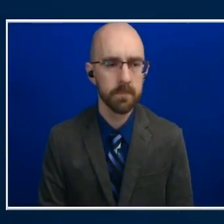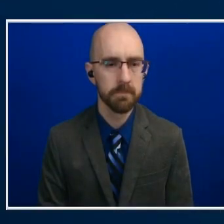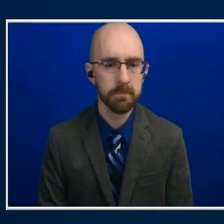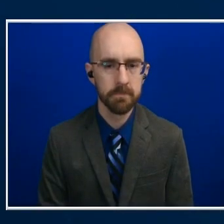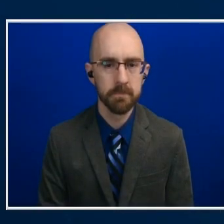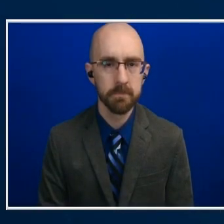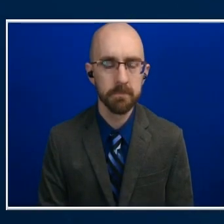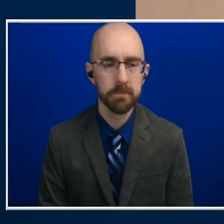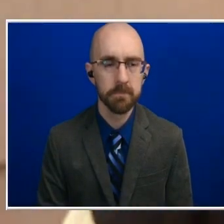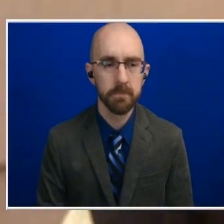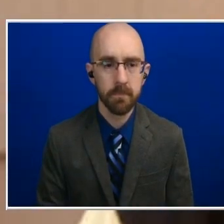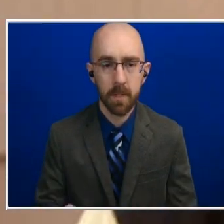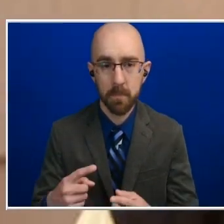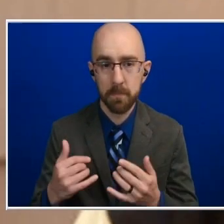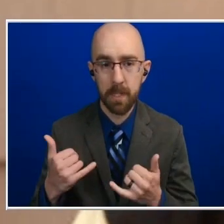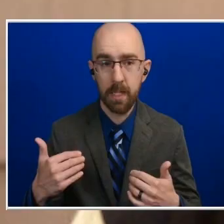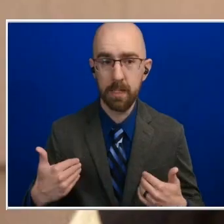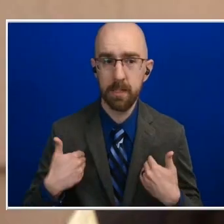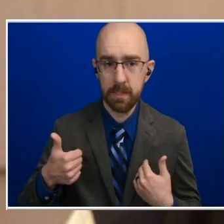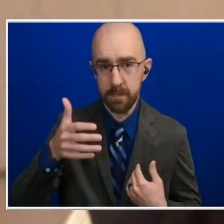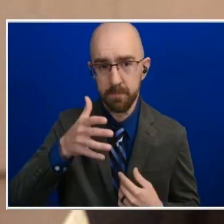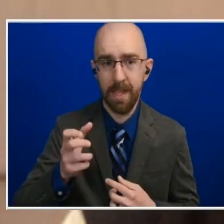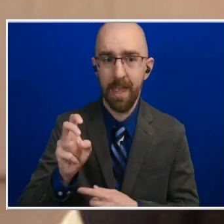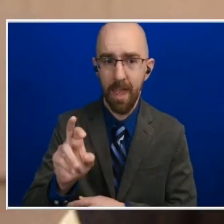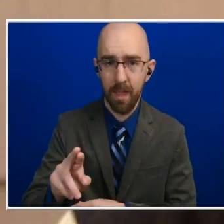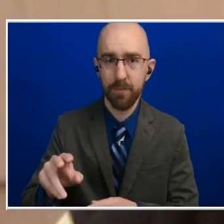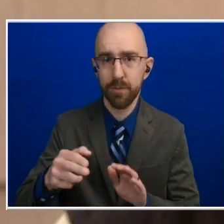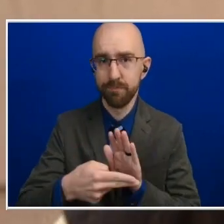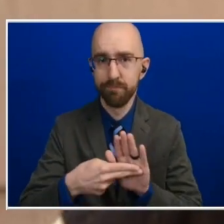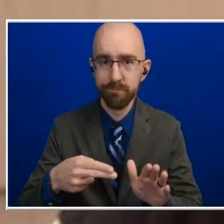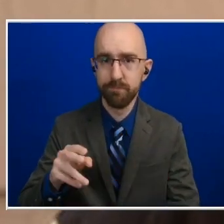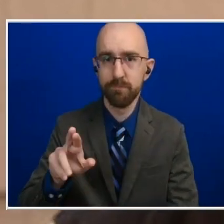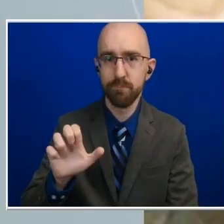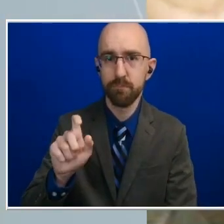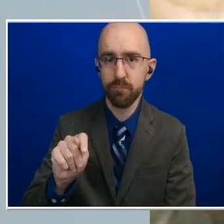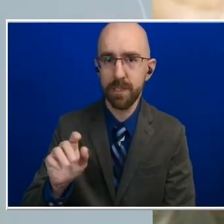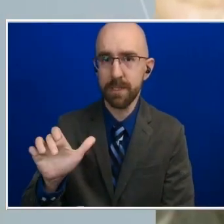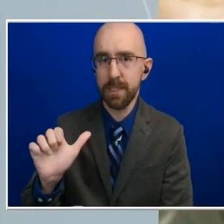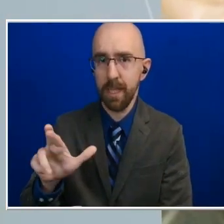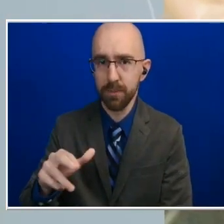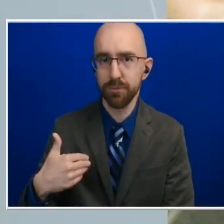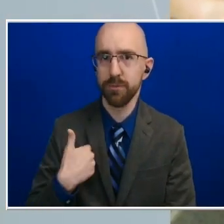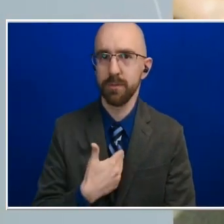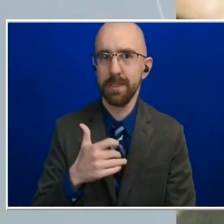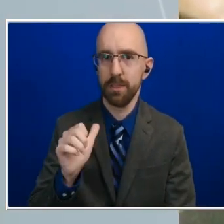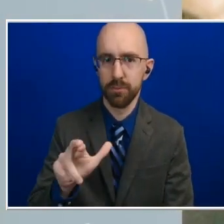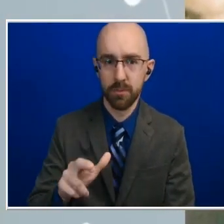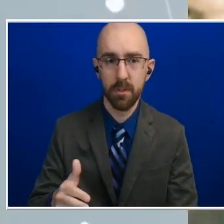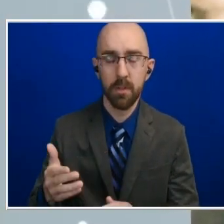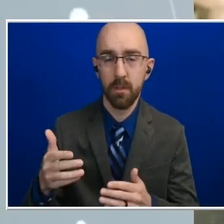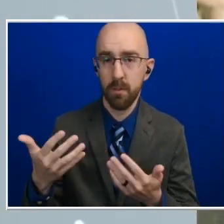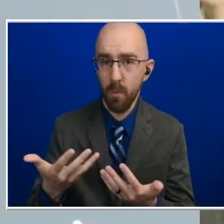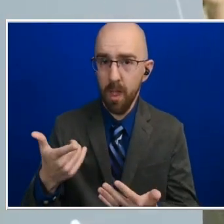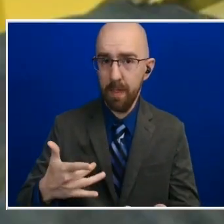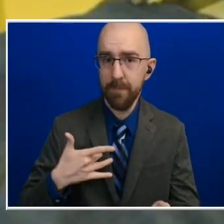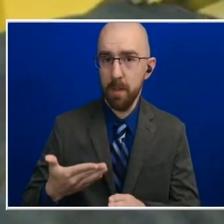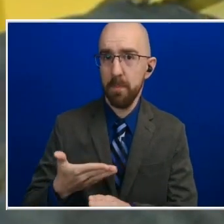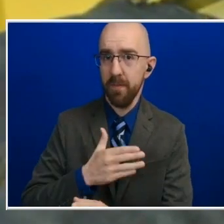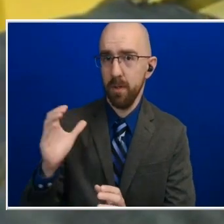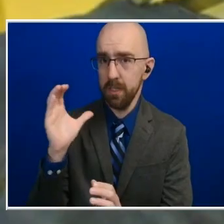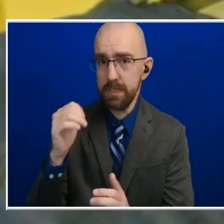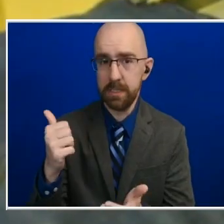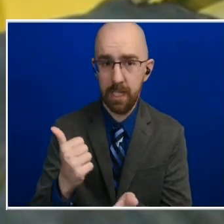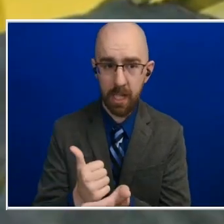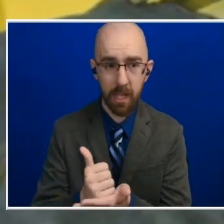Coming up today, the youngest man ever to be diagnosed with breast cancer, what he felt before seeking help, plus his mission to